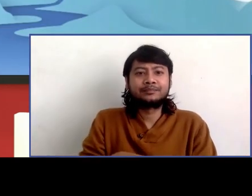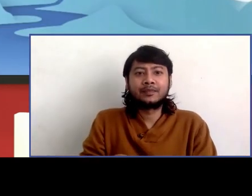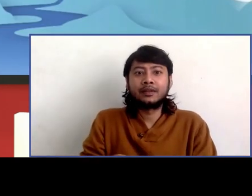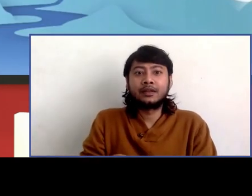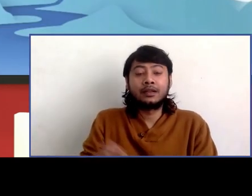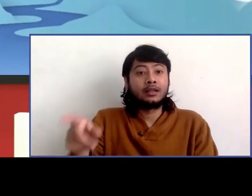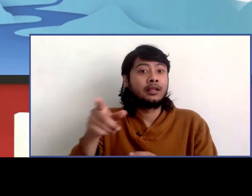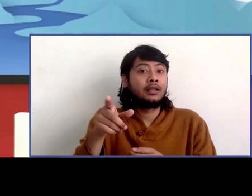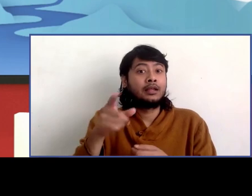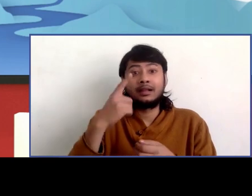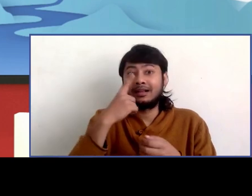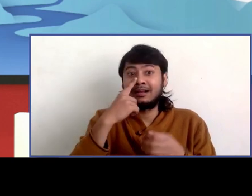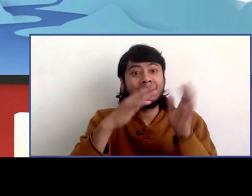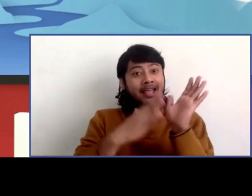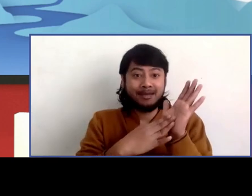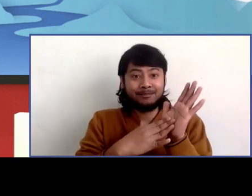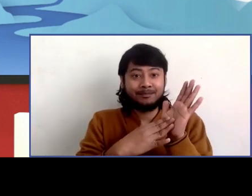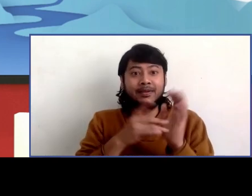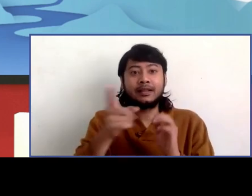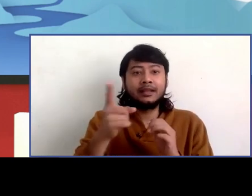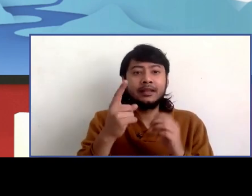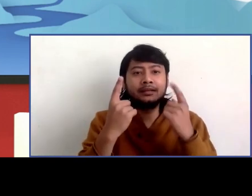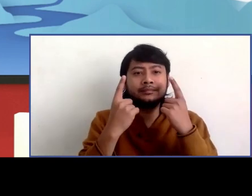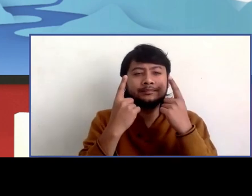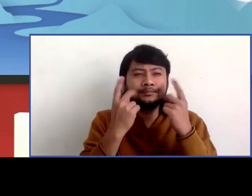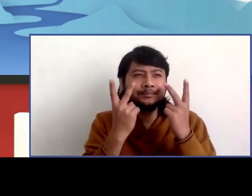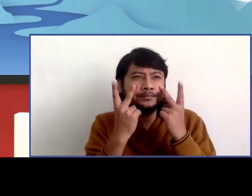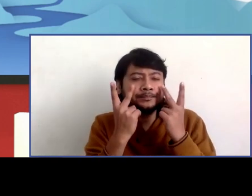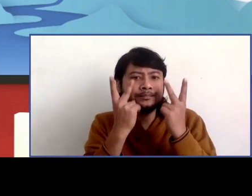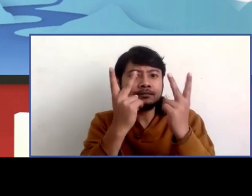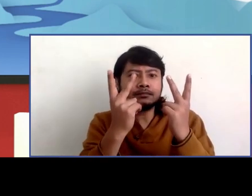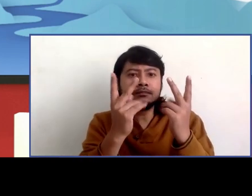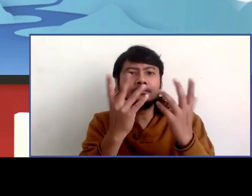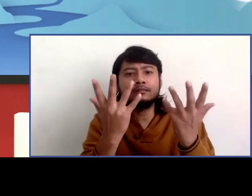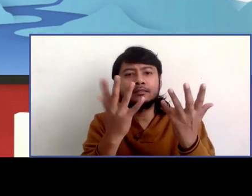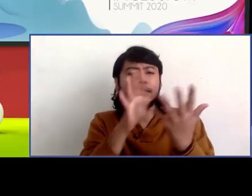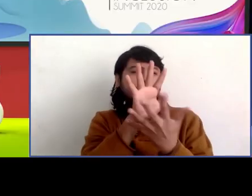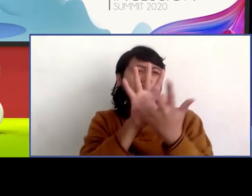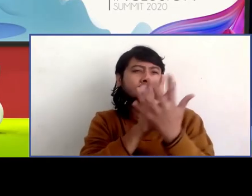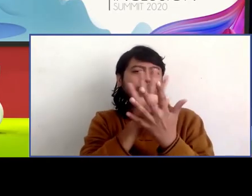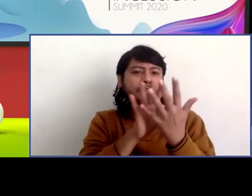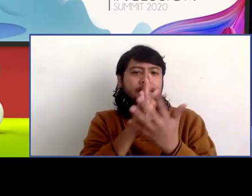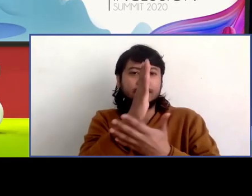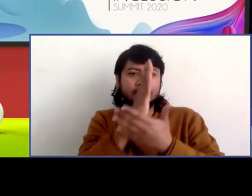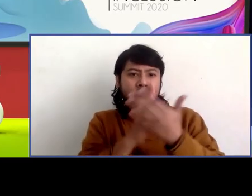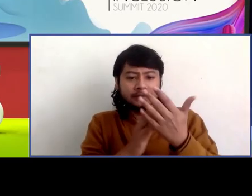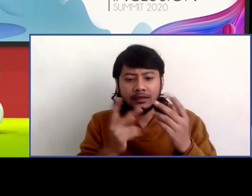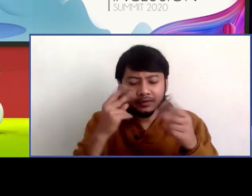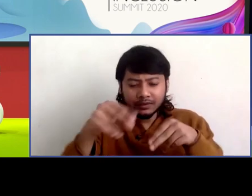vision was not what was expected to play at chess, but she, when